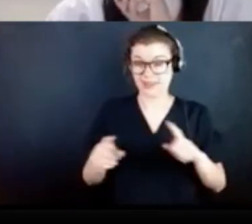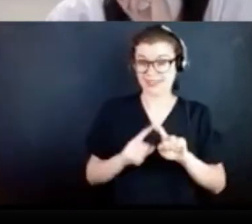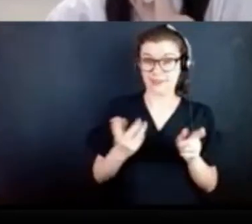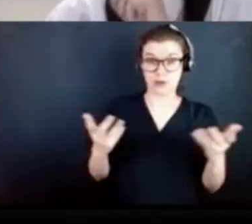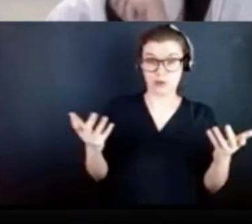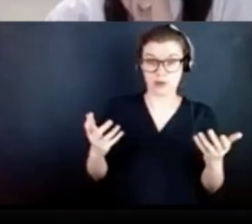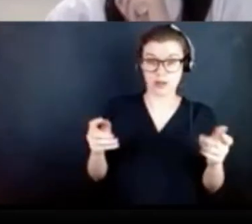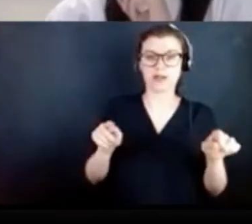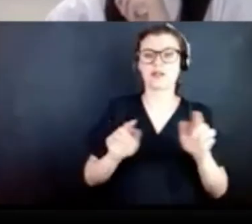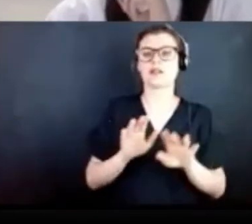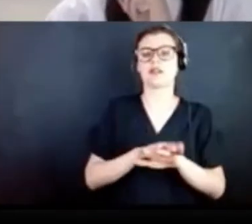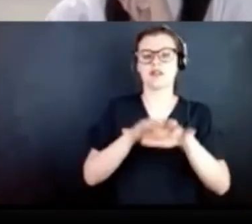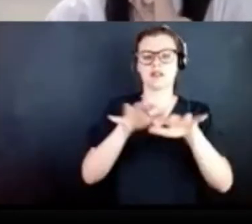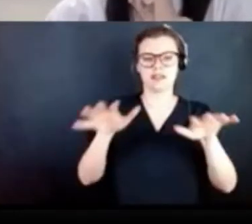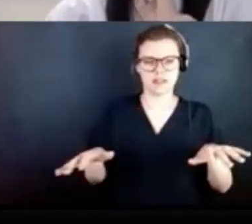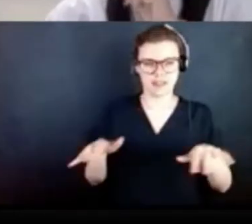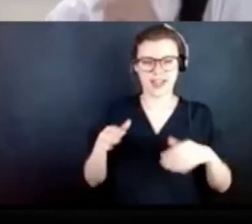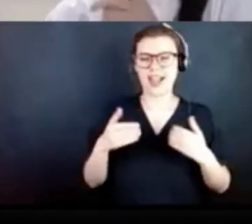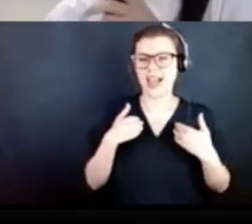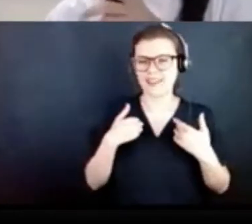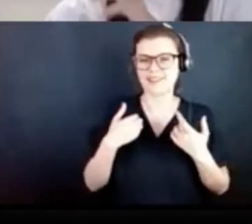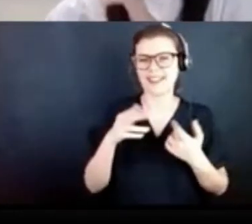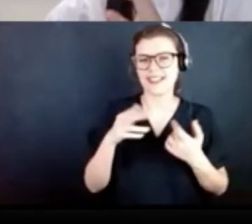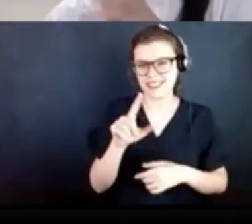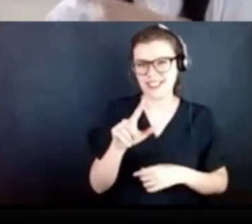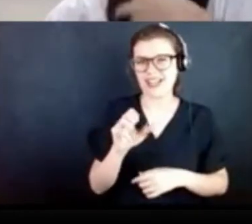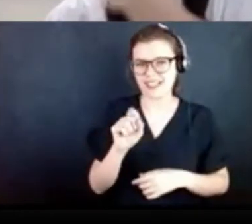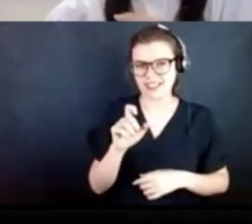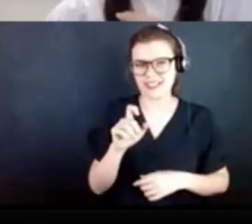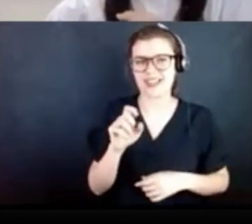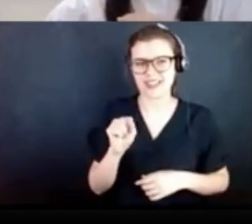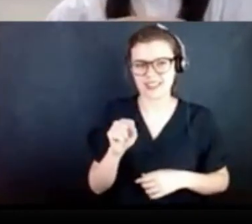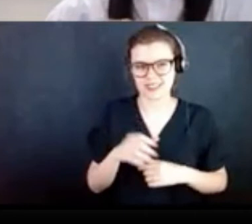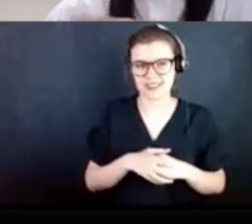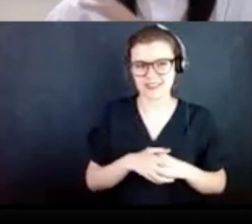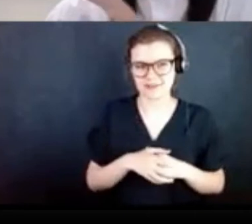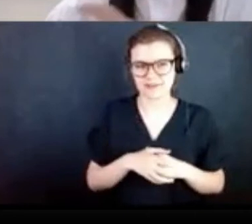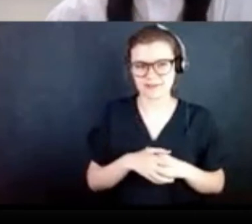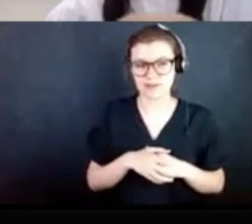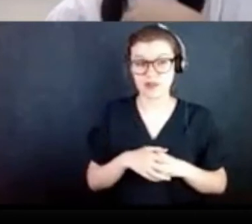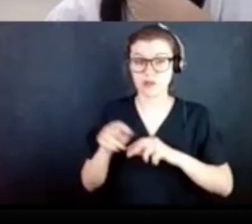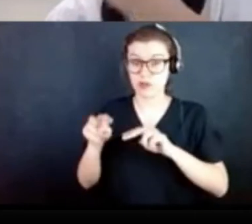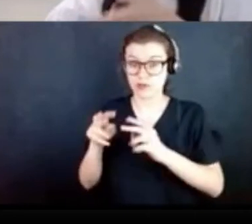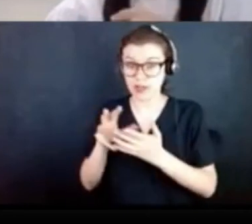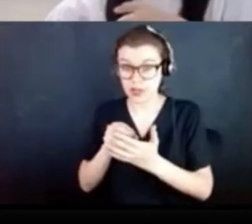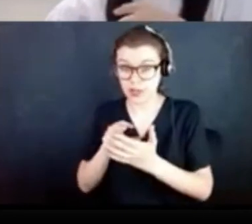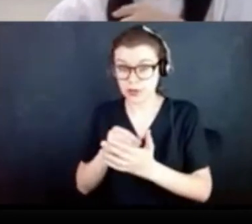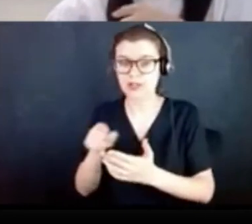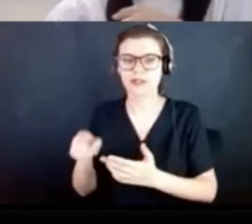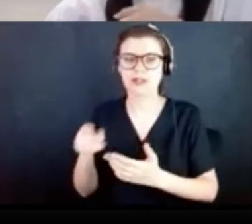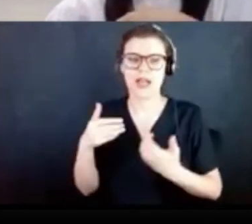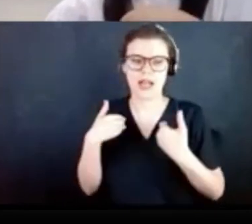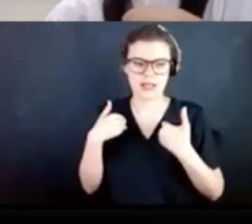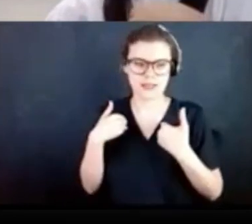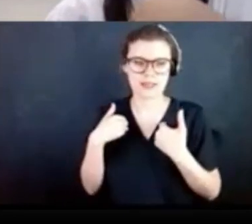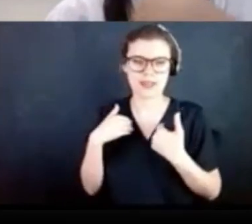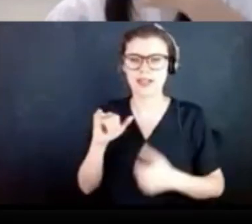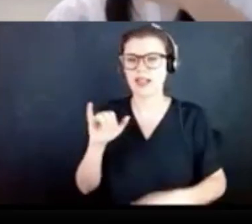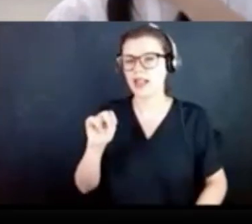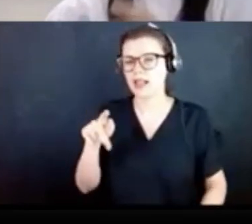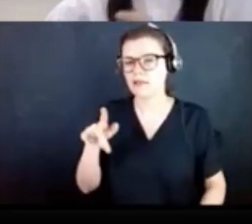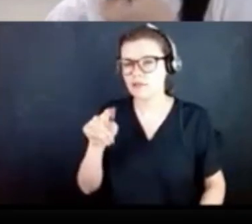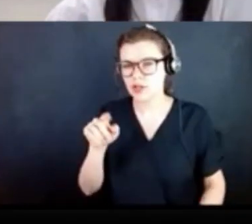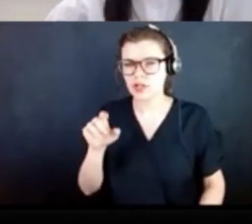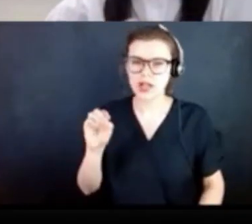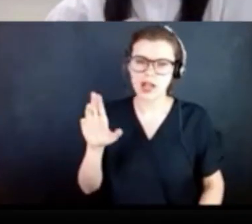use of labeled data sets. And to put it simply, supervised learning uses labor input output data, and